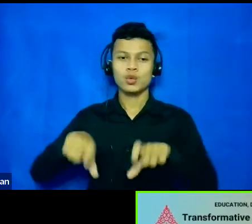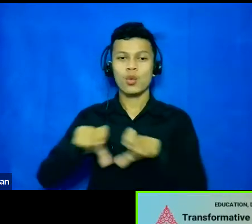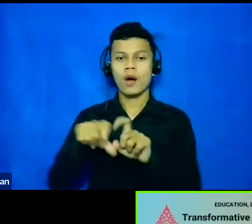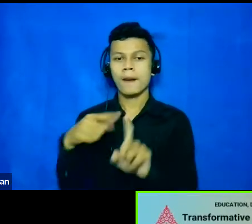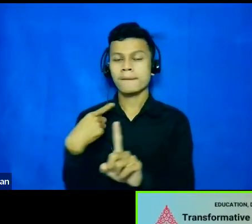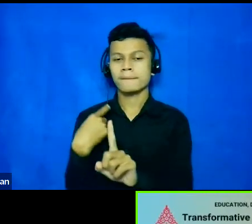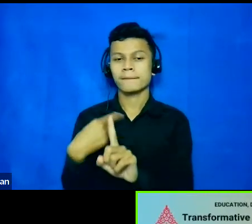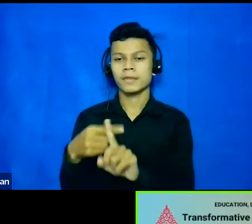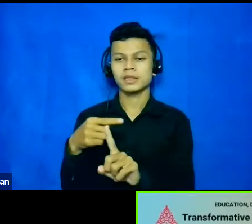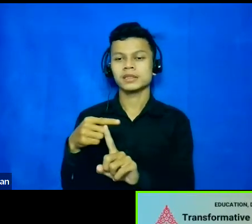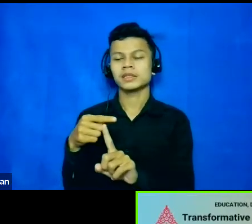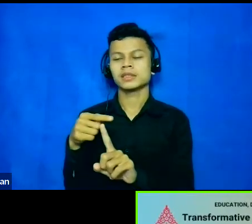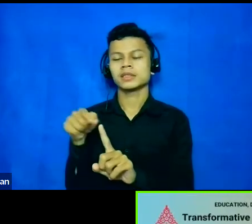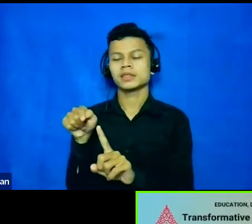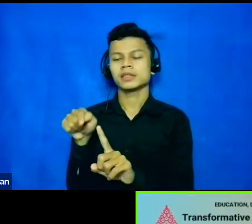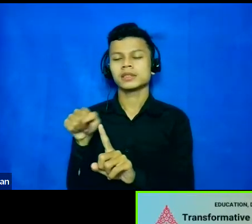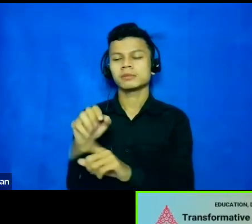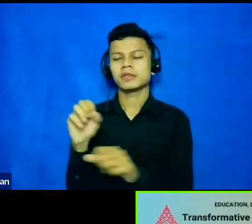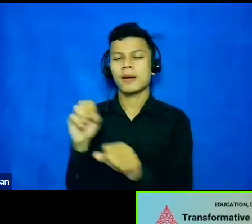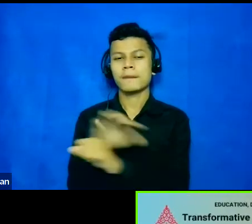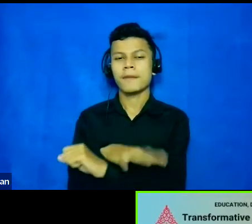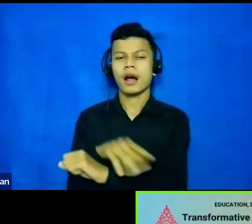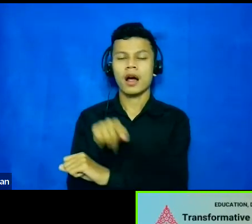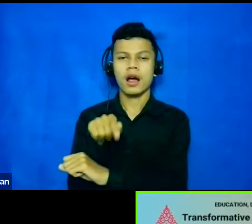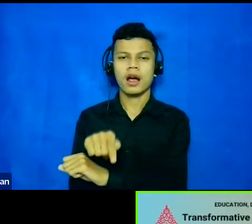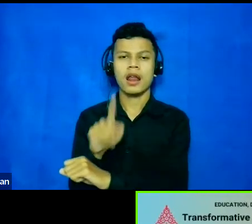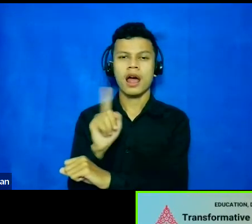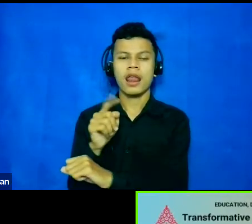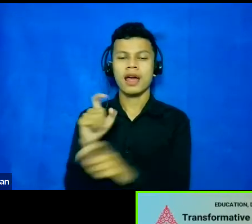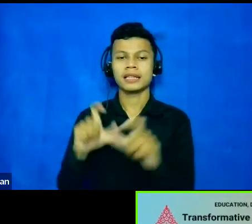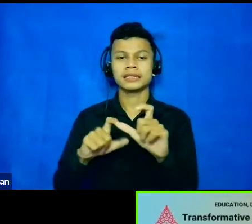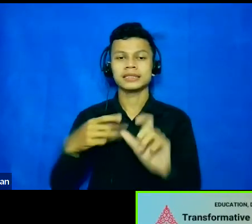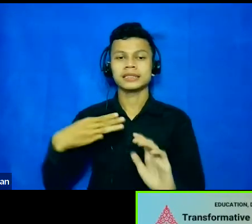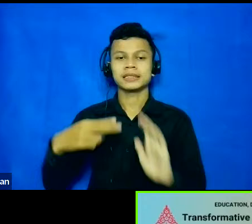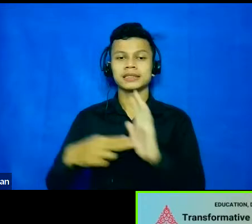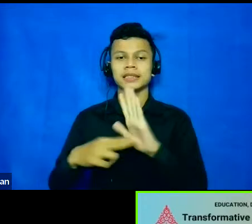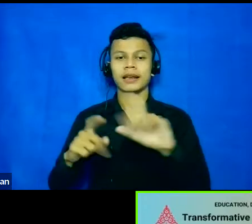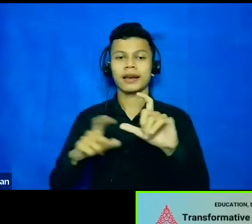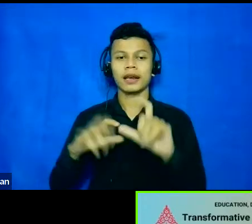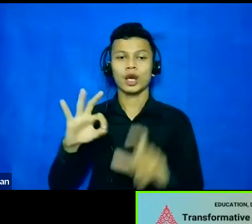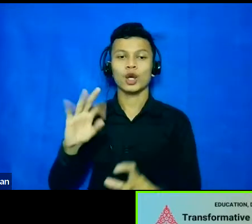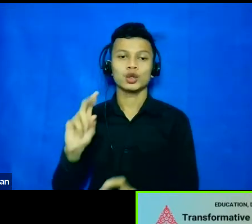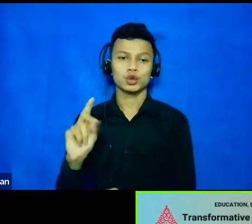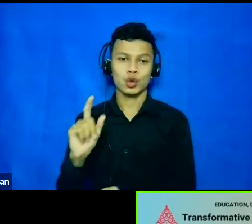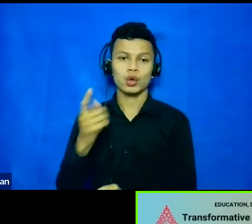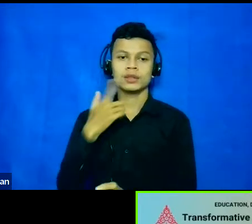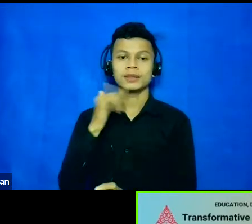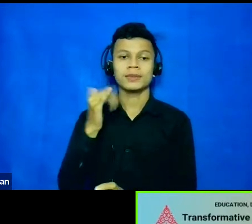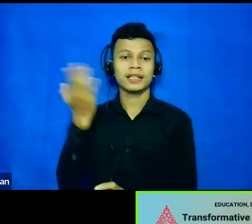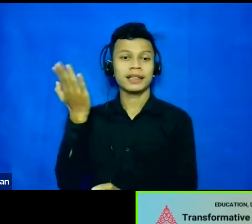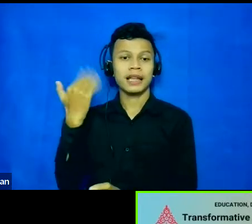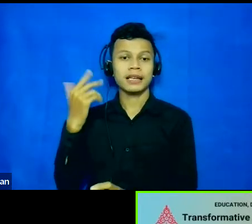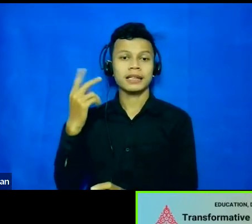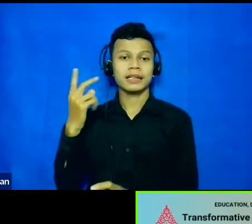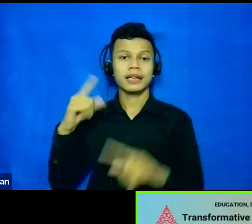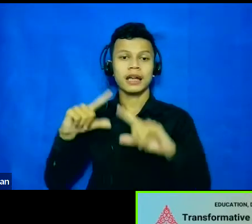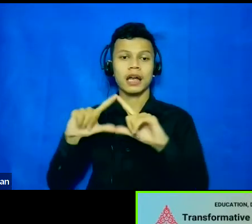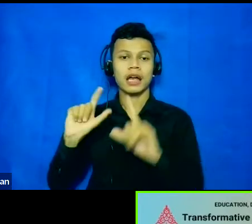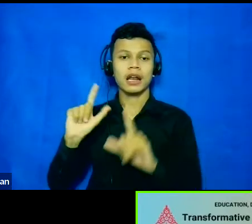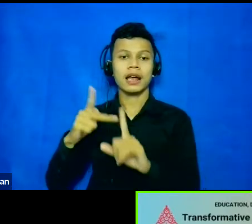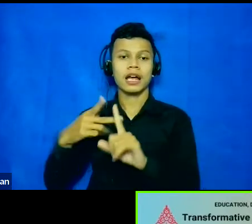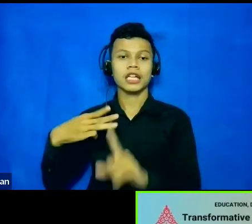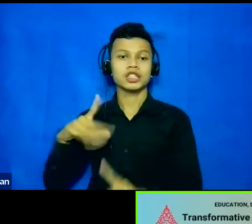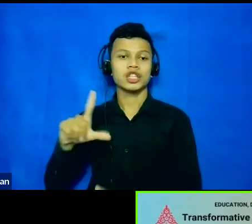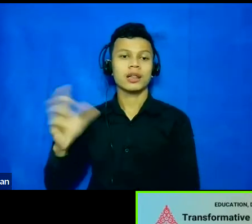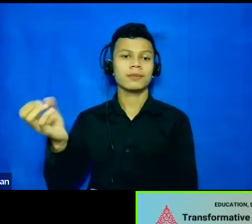censorship. So this is actually links back to the Mbak Rachel's recommendations earlier about why protecting the global internet freedom